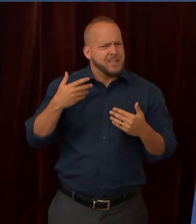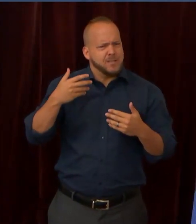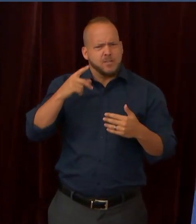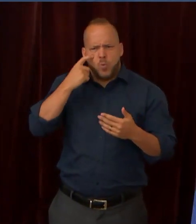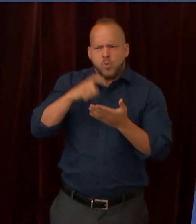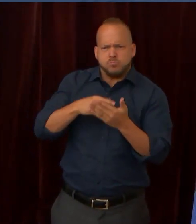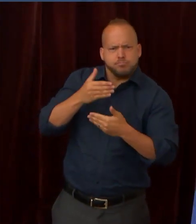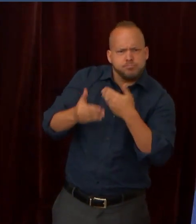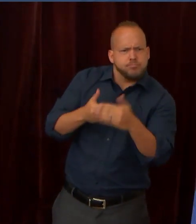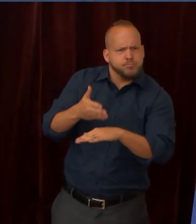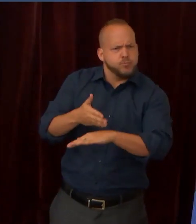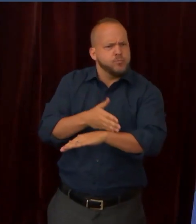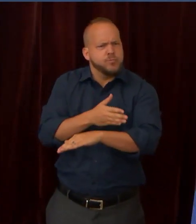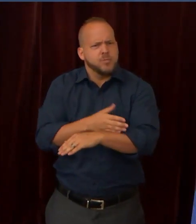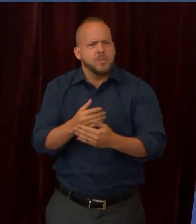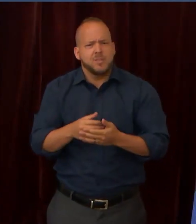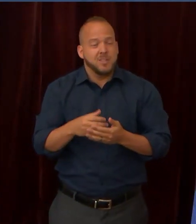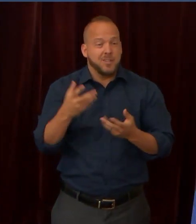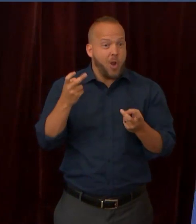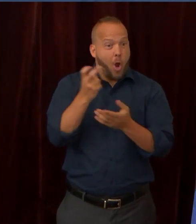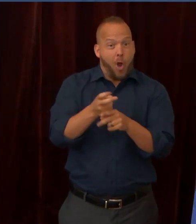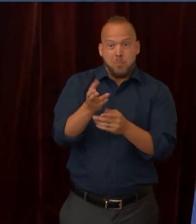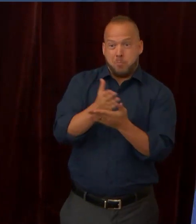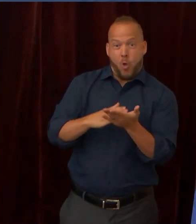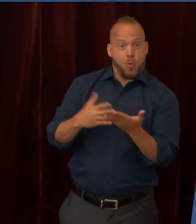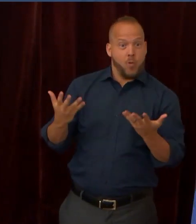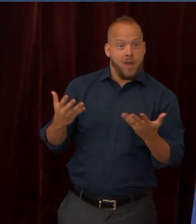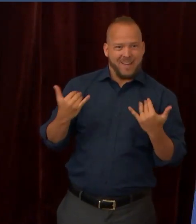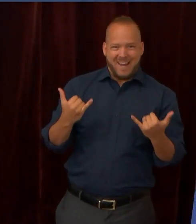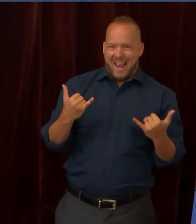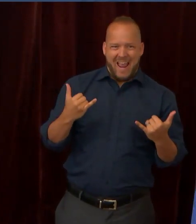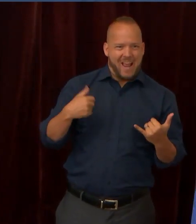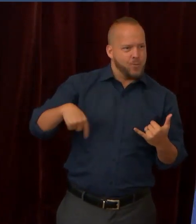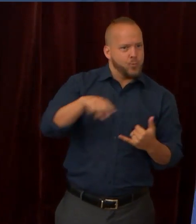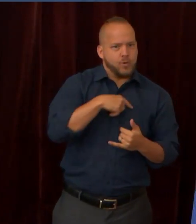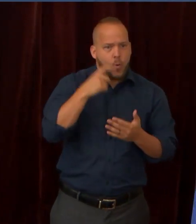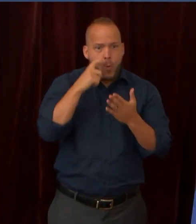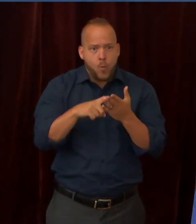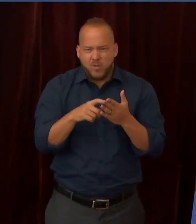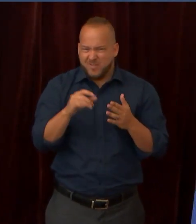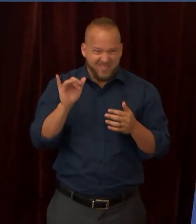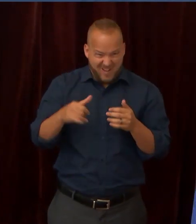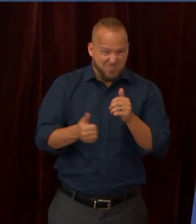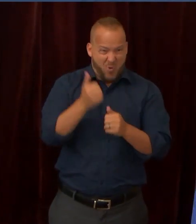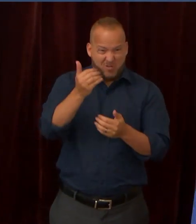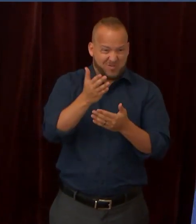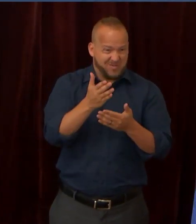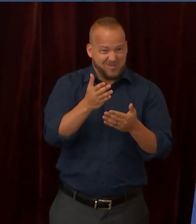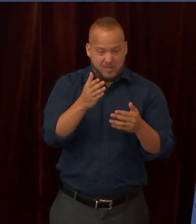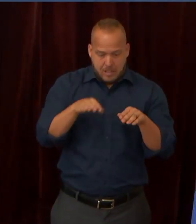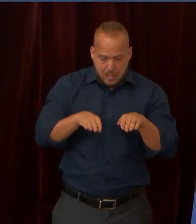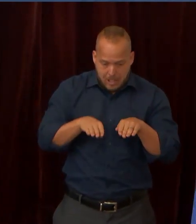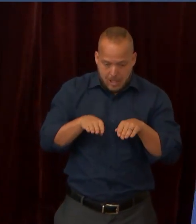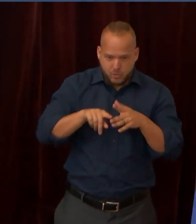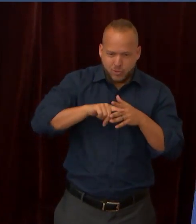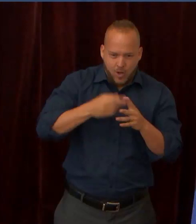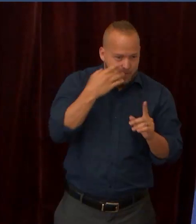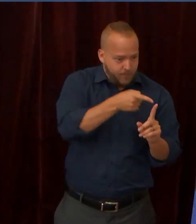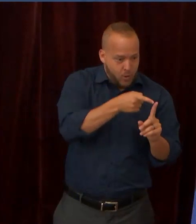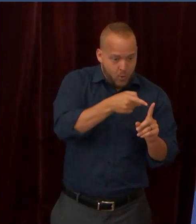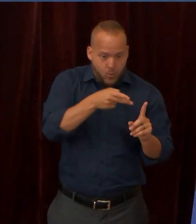of this effort. This is the most difficult part, but it can be the most successful because we now